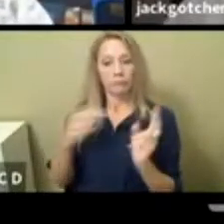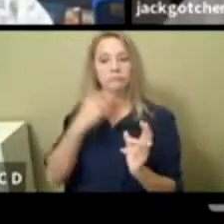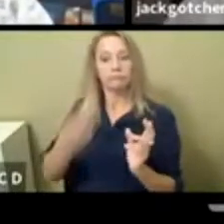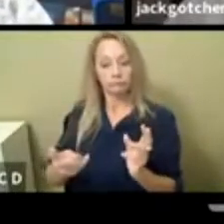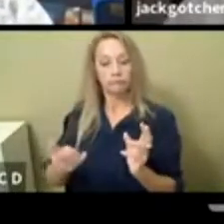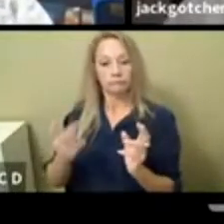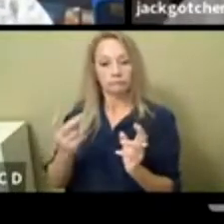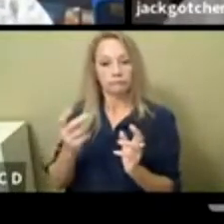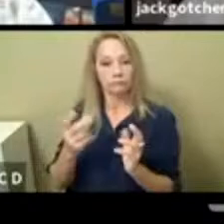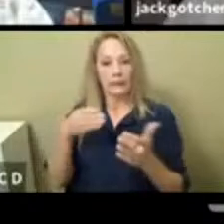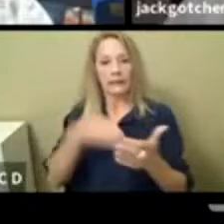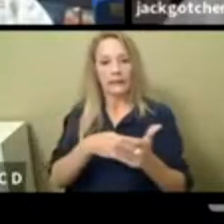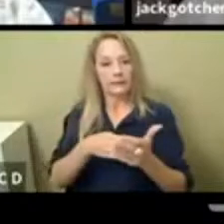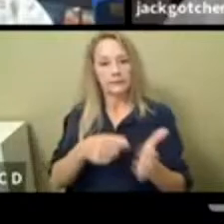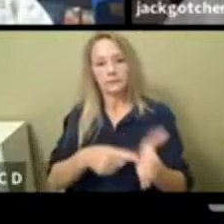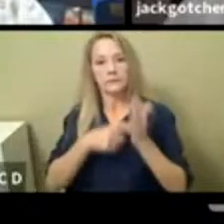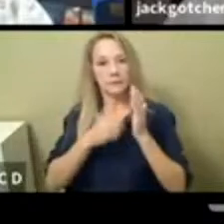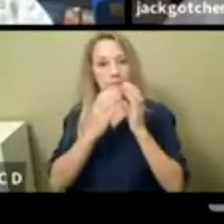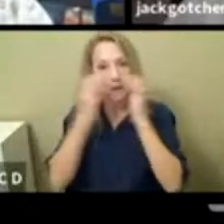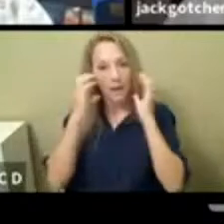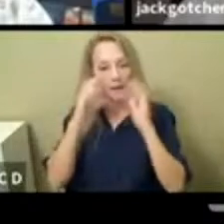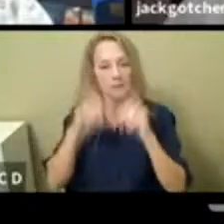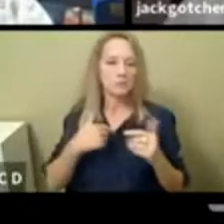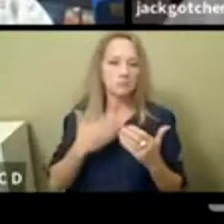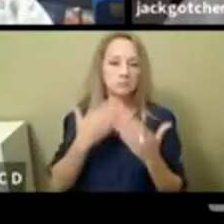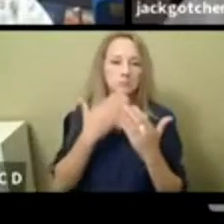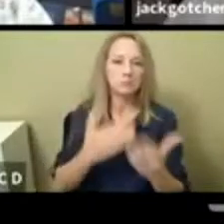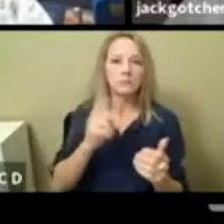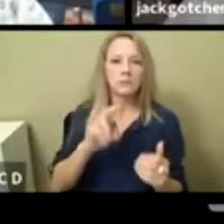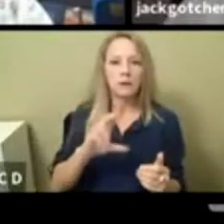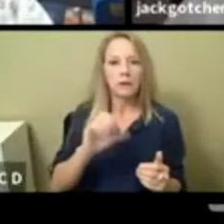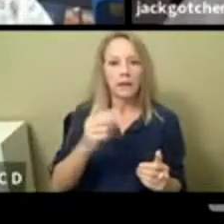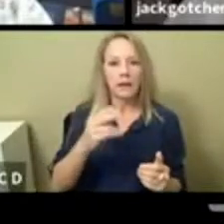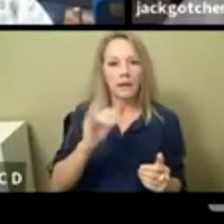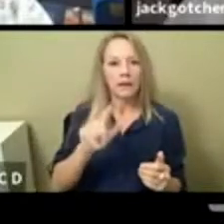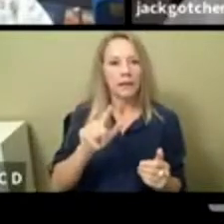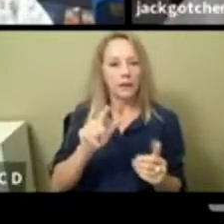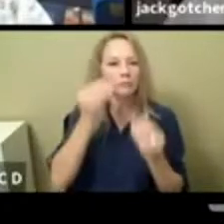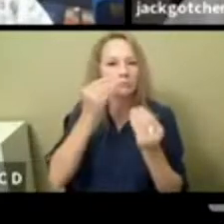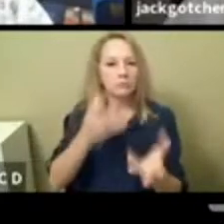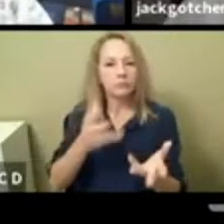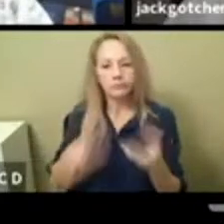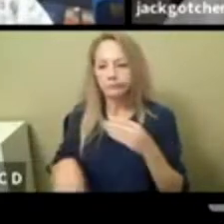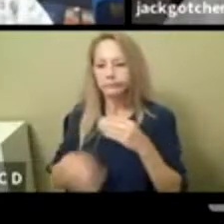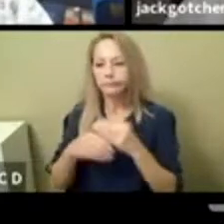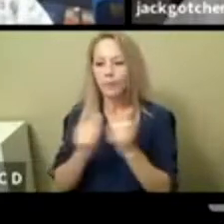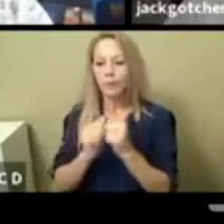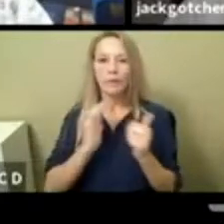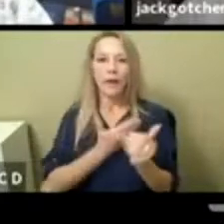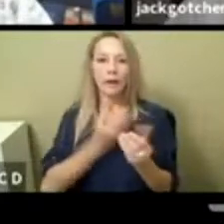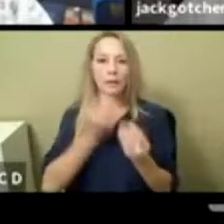I appreciated Dr. Cahill's presentation to go along with the data that we already have.